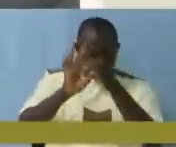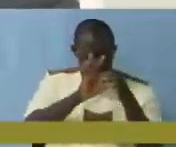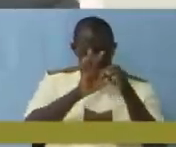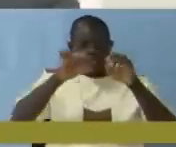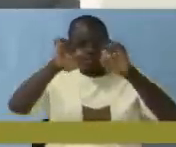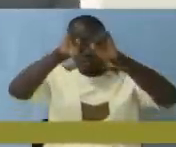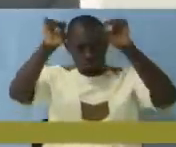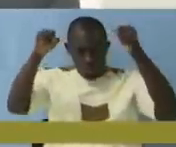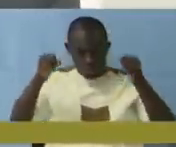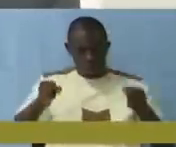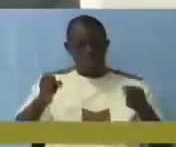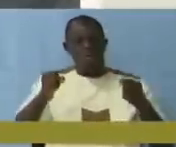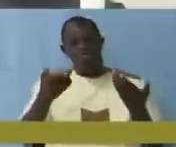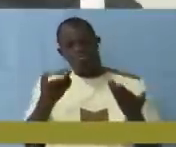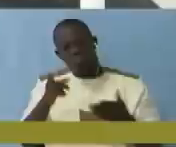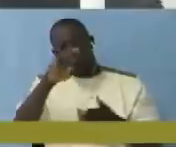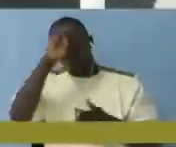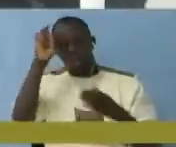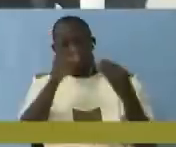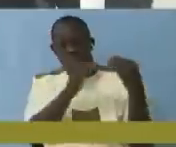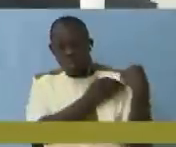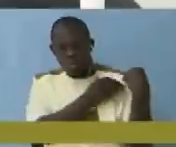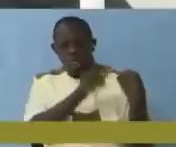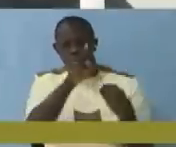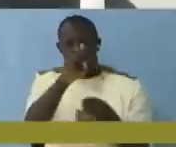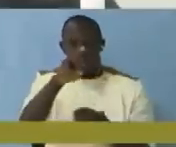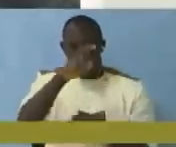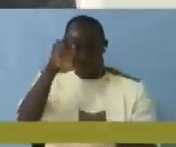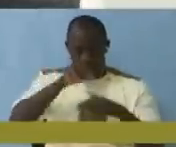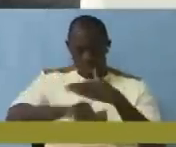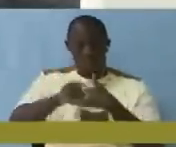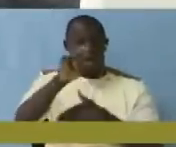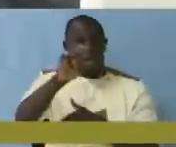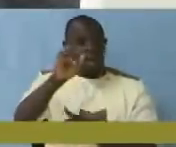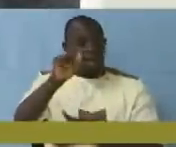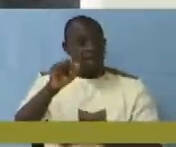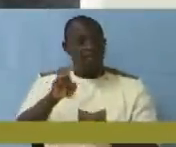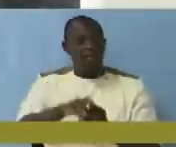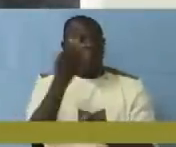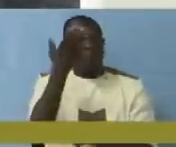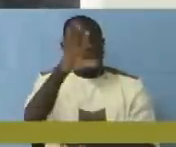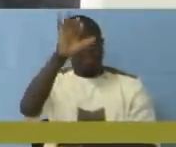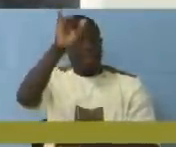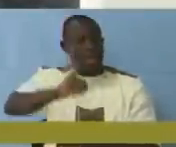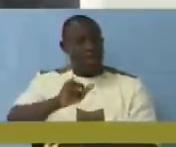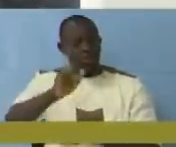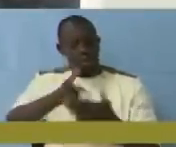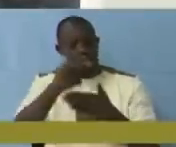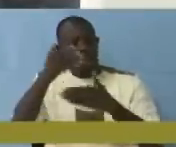the various units. You worked in the agency for 10 years.